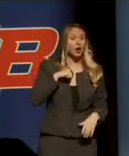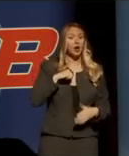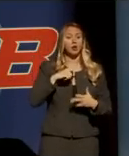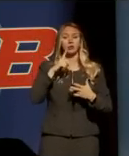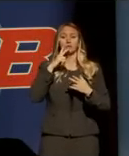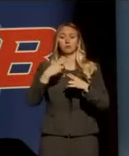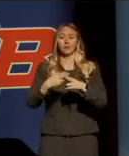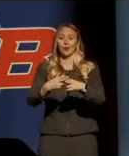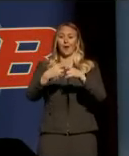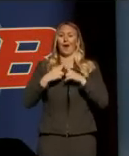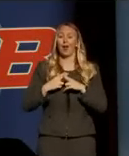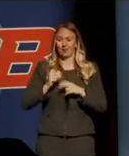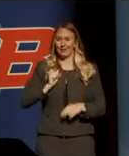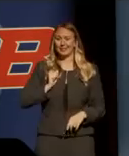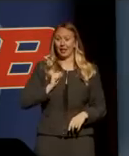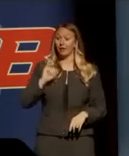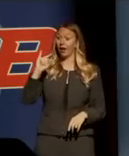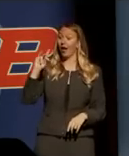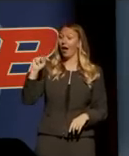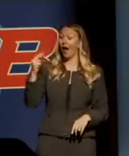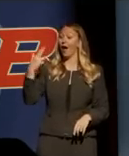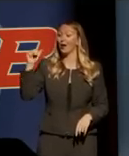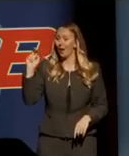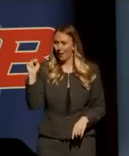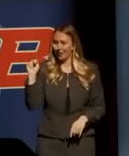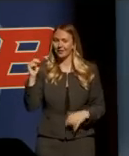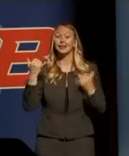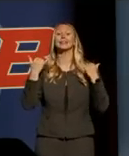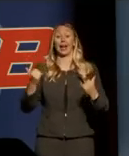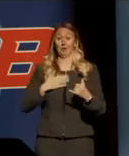call myself an Idahoan. I now have a driver's license to prove it.